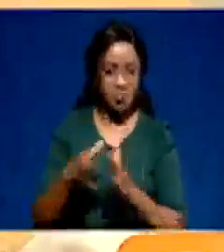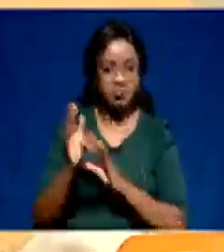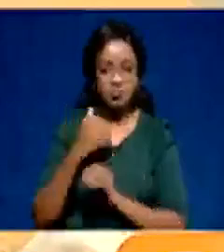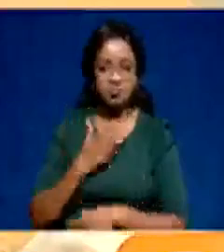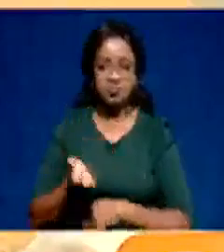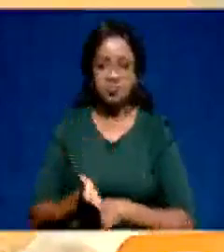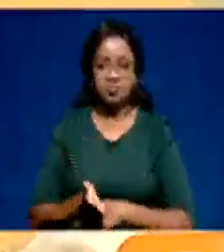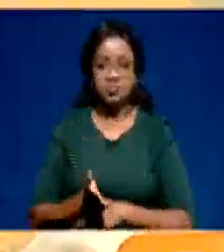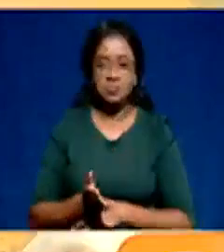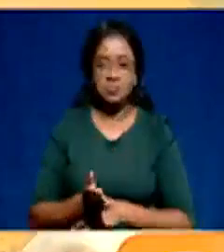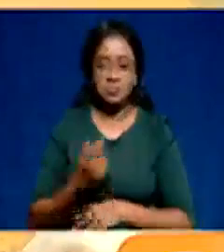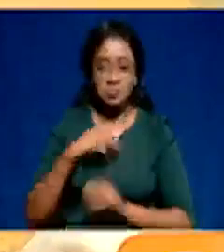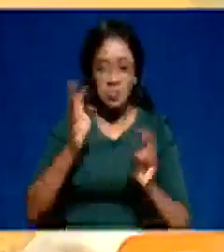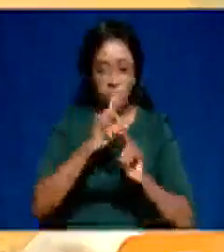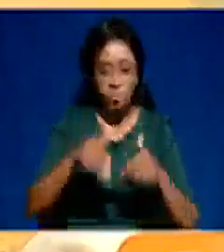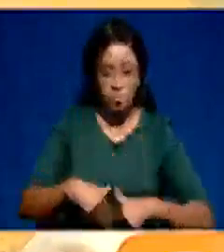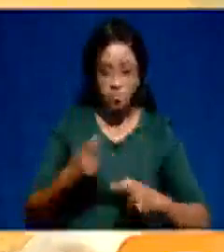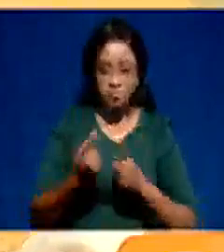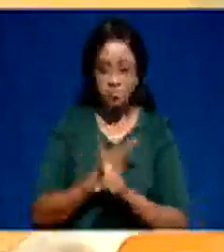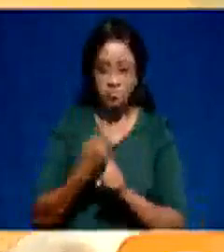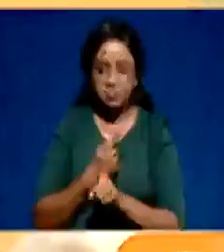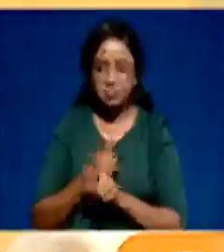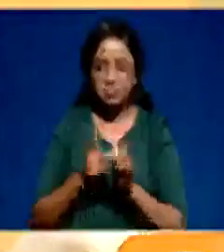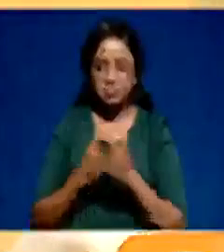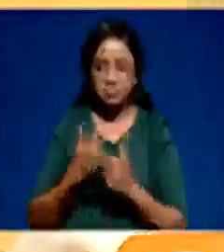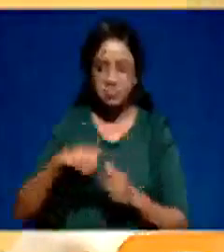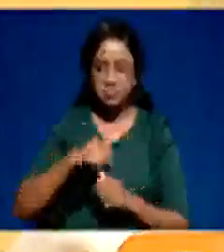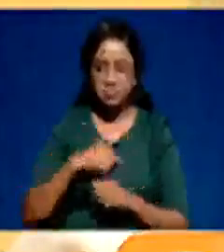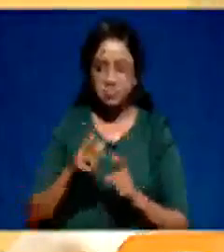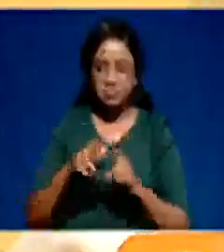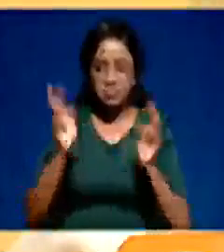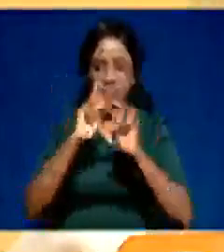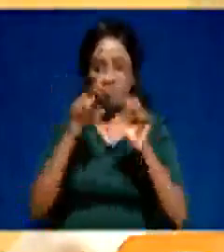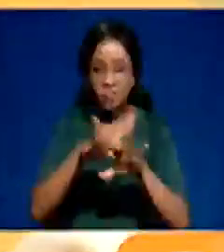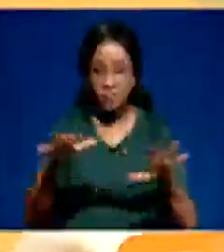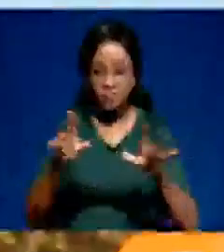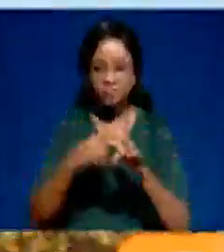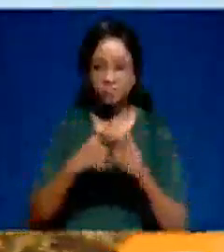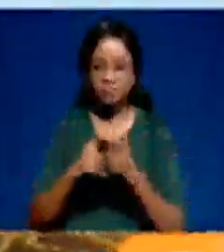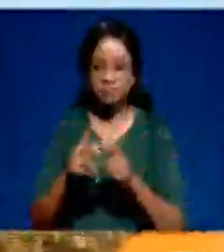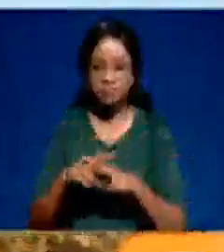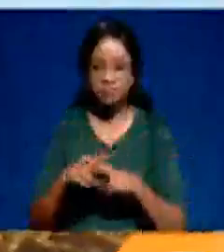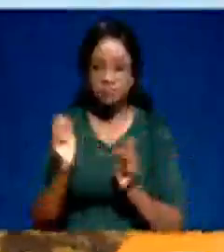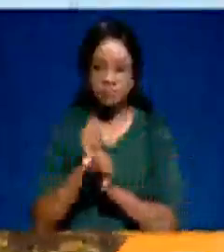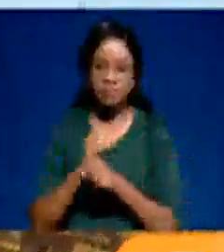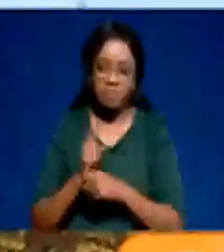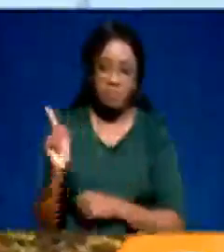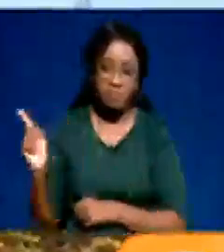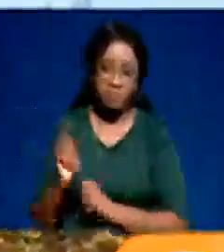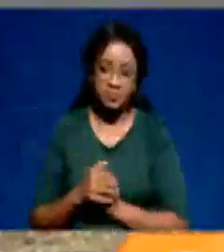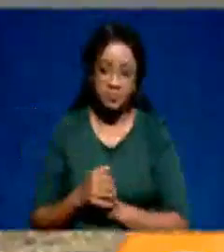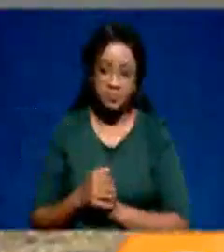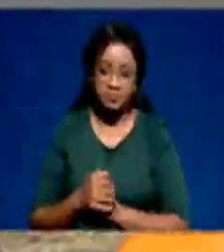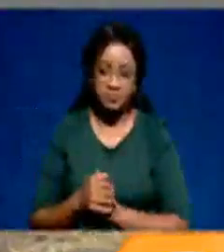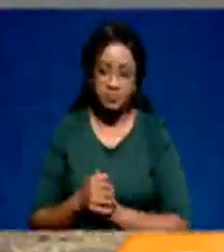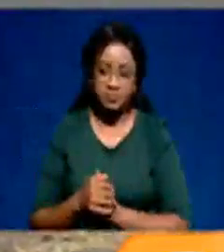nikana opportunity in it, nikatafuta vijana kadha, and then we started tukatafuta market. And then tukapata market. So kazi yetu sasa ni